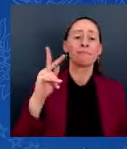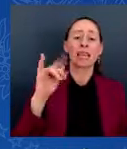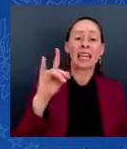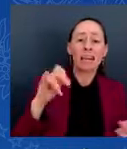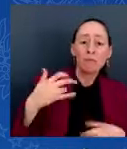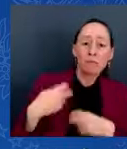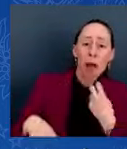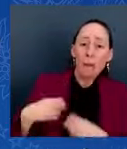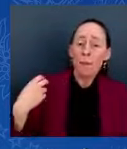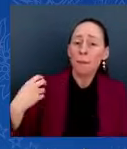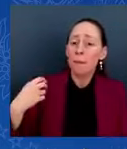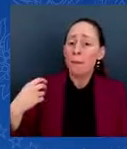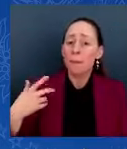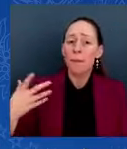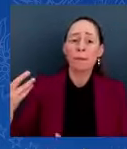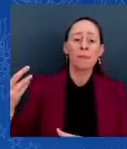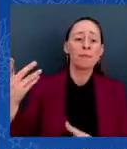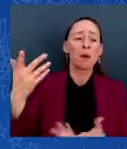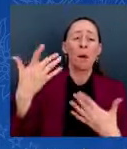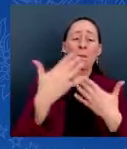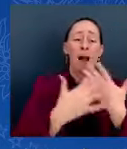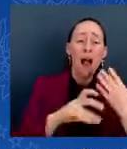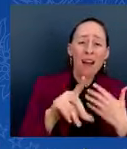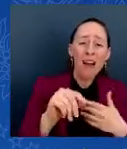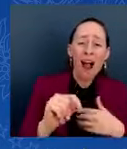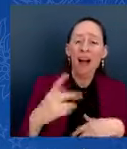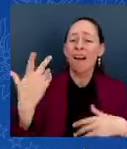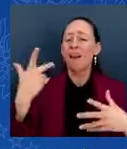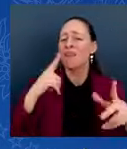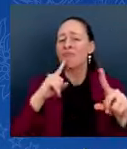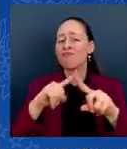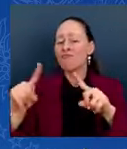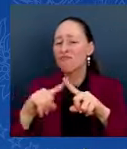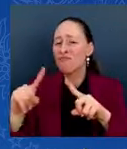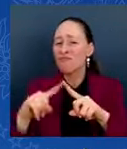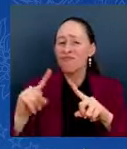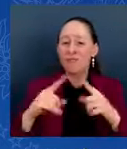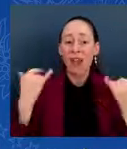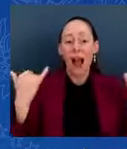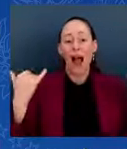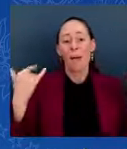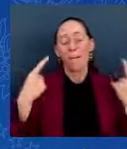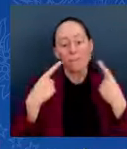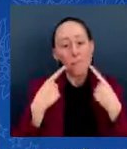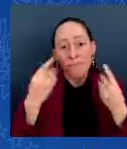manufacturers on all 10 drugs selected in the first round of negotiations.